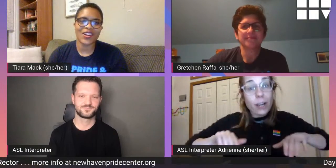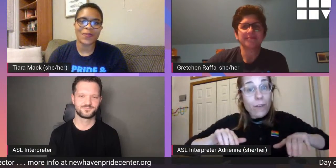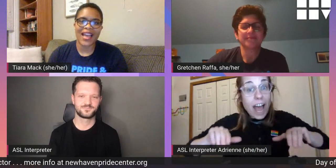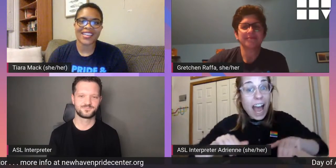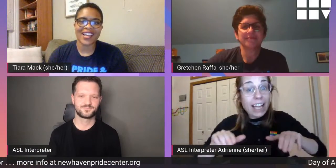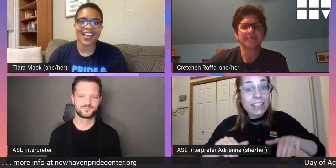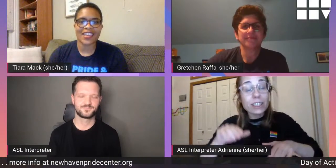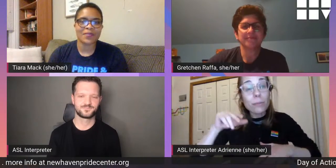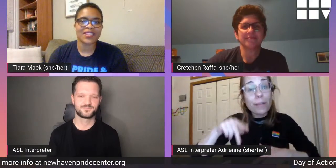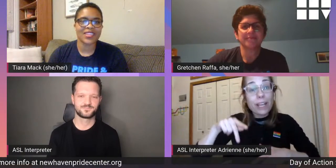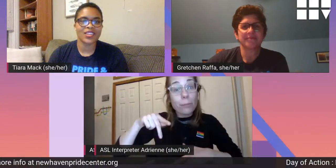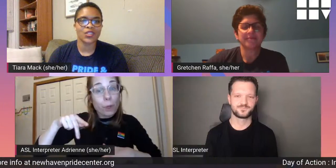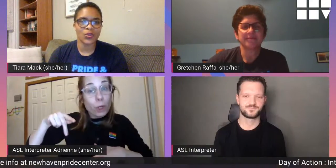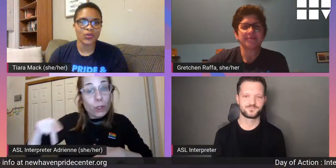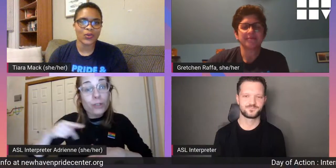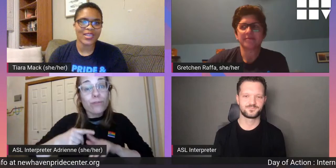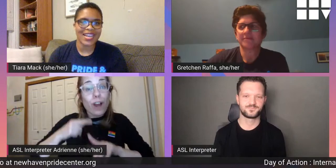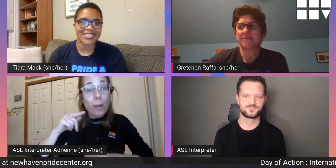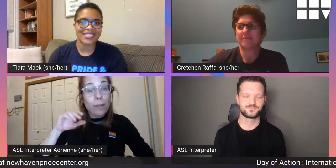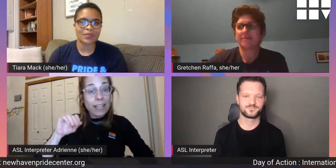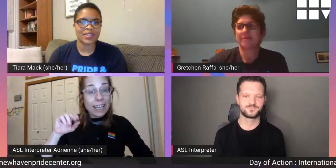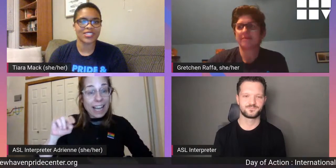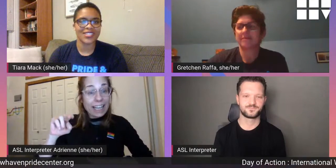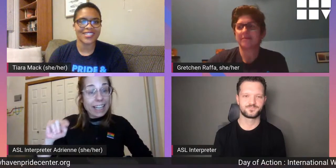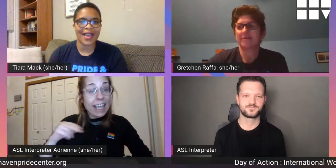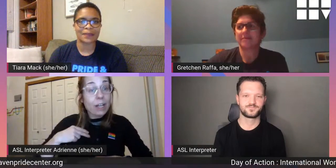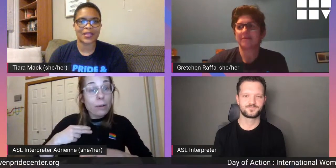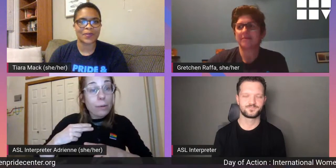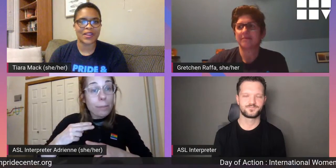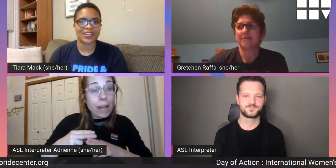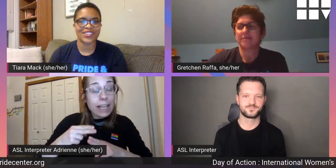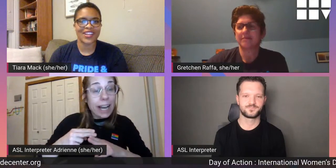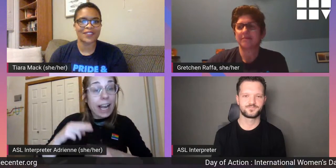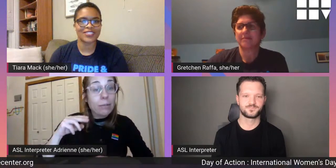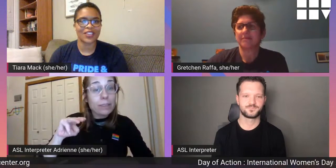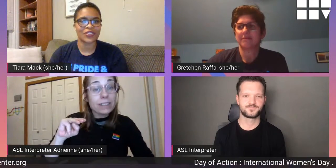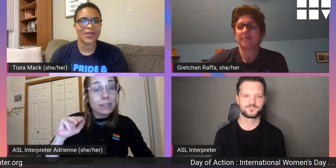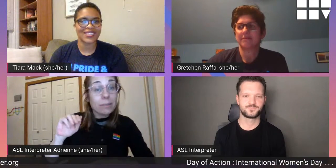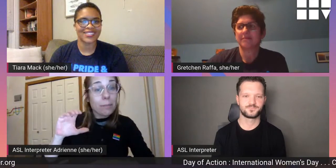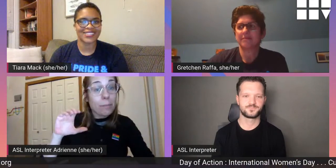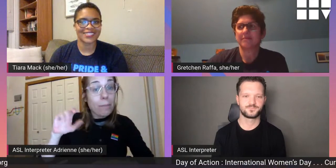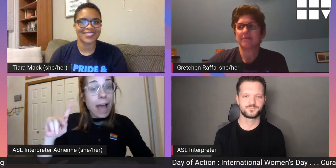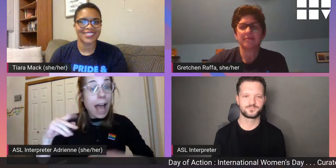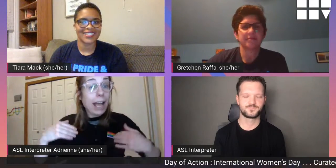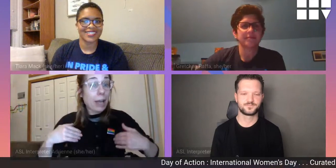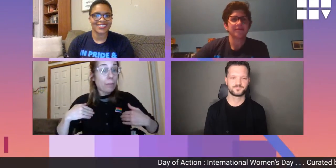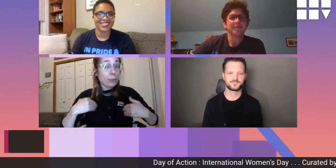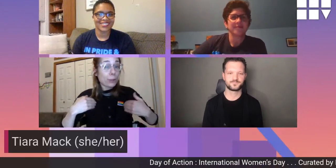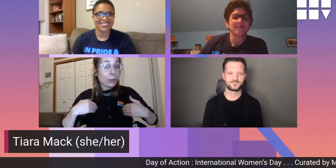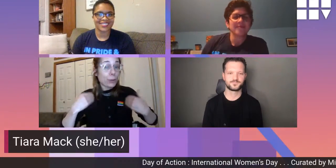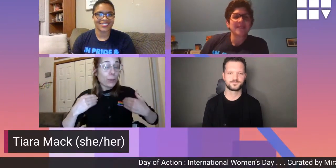is Sarah Mack, and I am the Youth Organizing Specialist at Planned Parenthood of Southern New England.